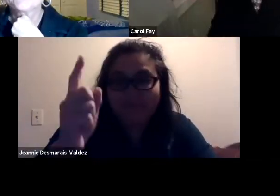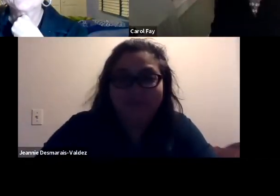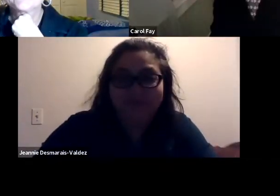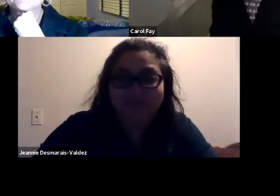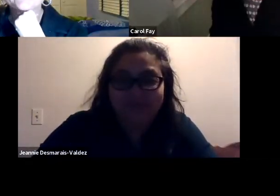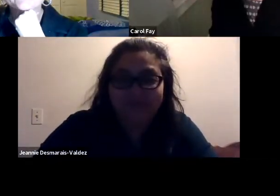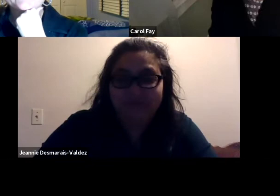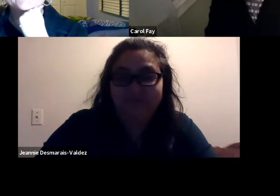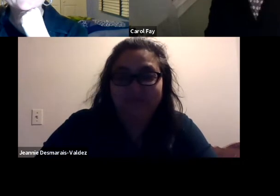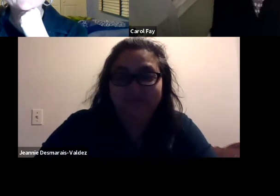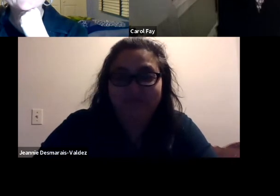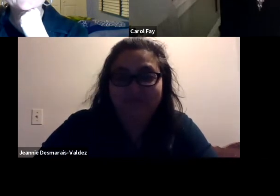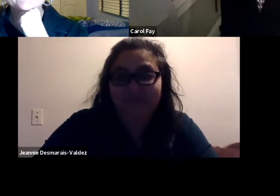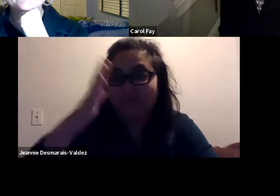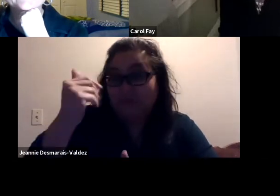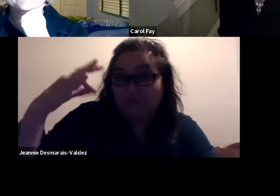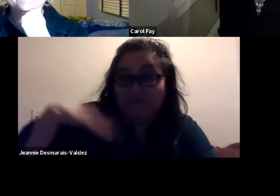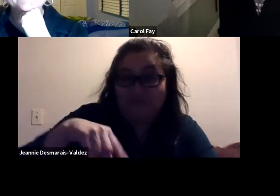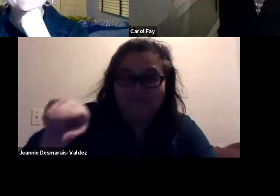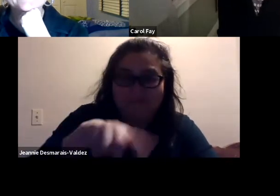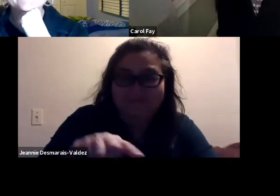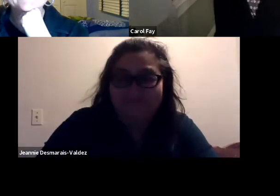Hi, everybody. How is everybody?